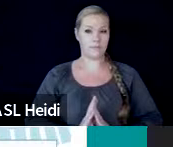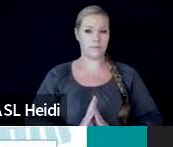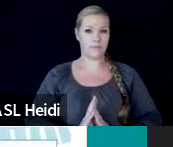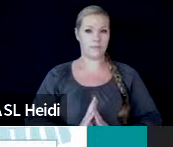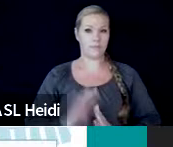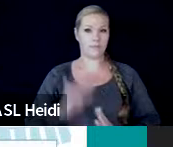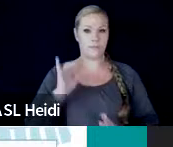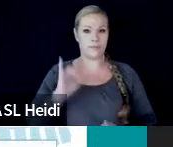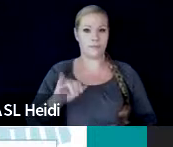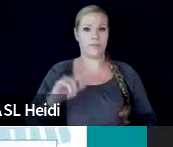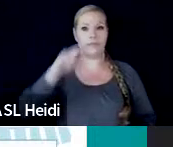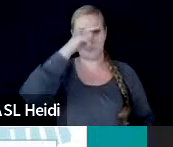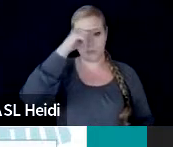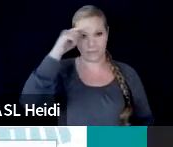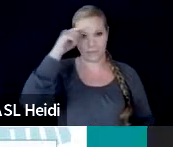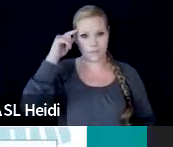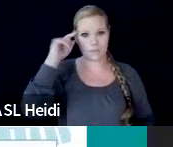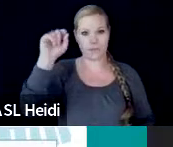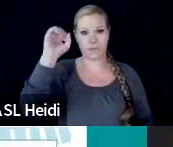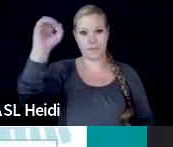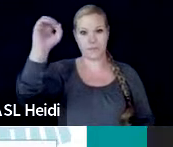dots that are on the